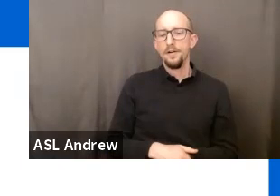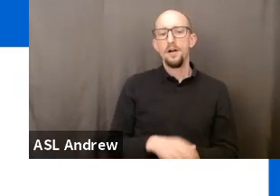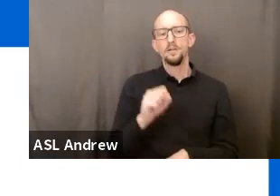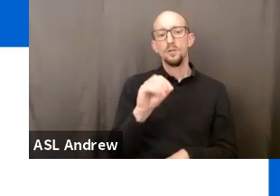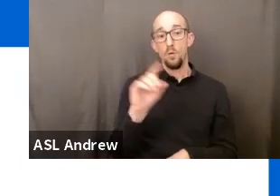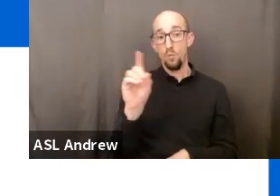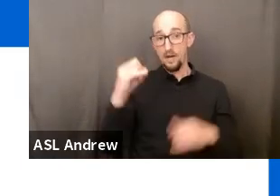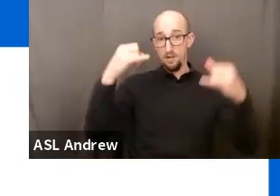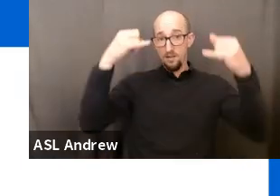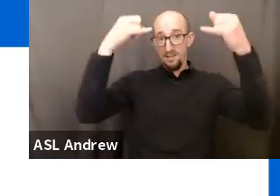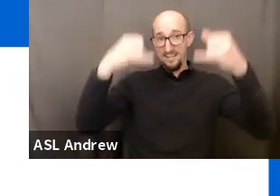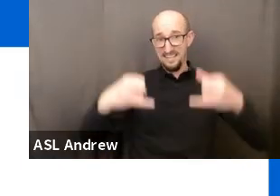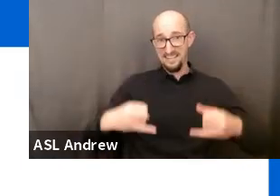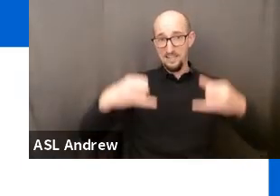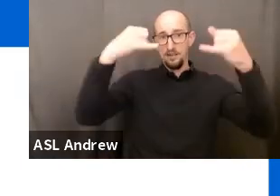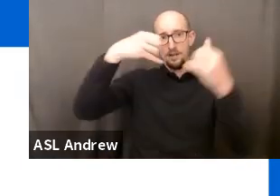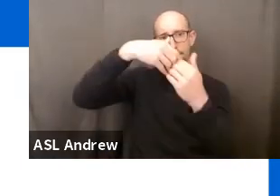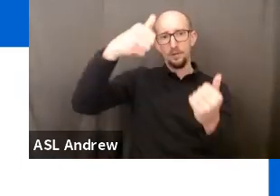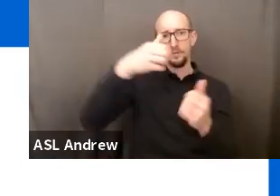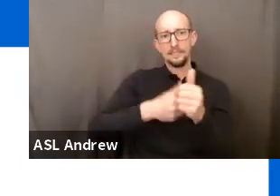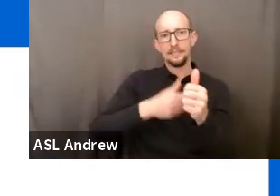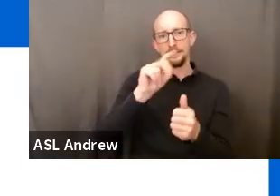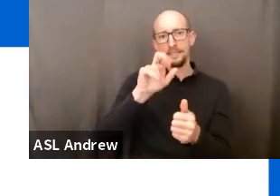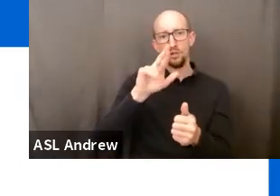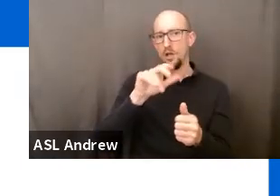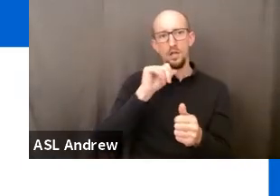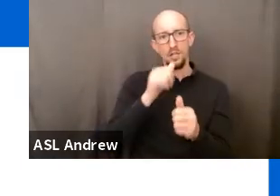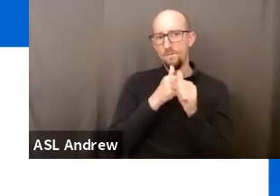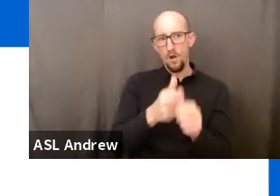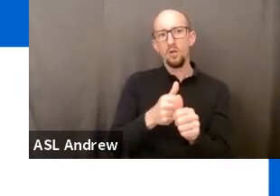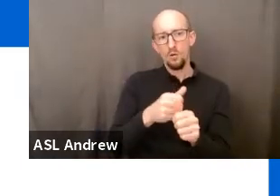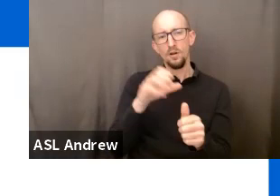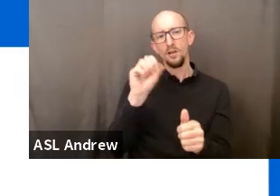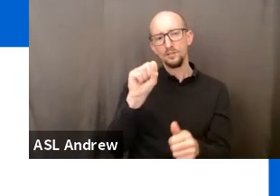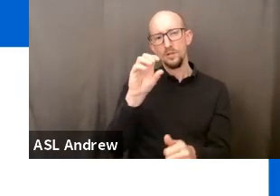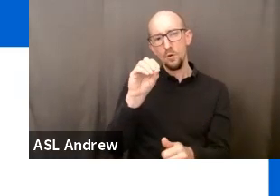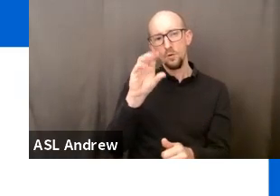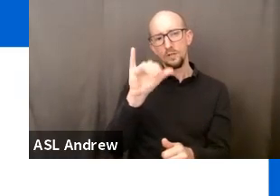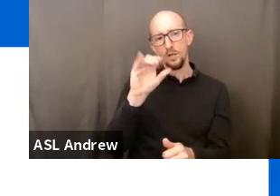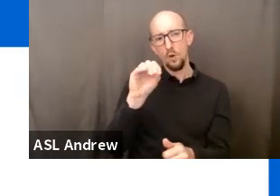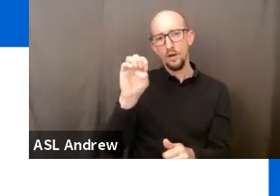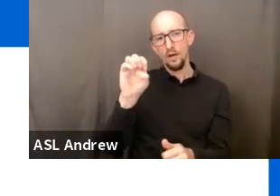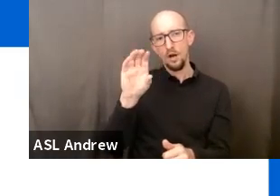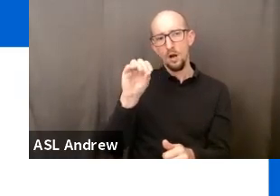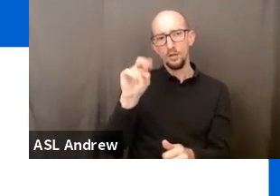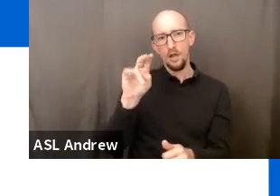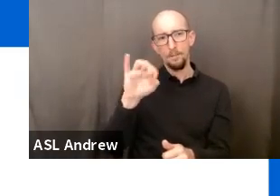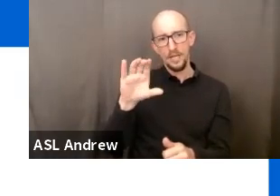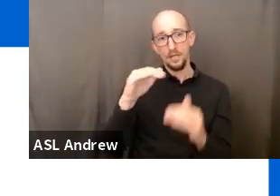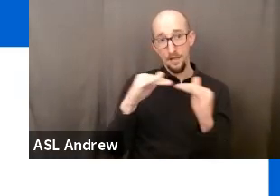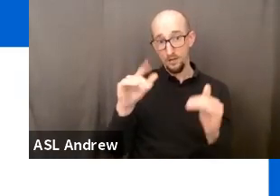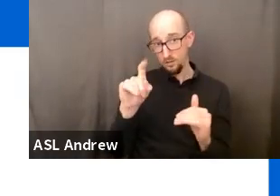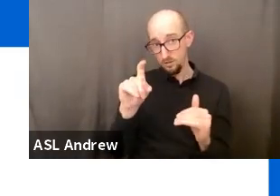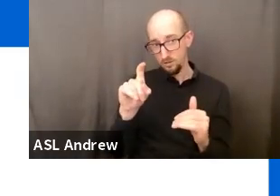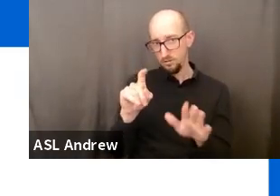is not based on a socioeconomic level. It's, if I'm understanding you